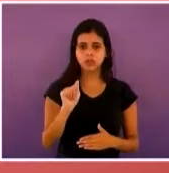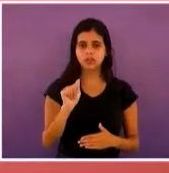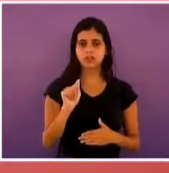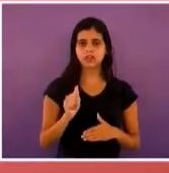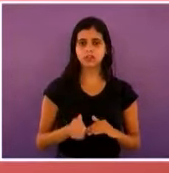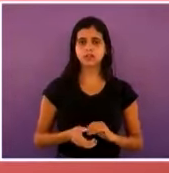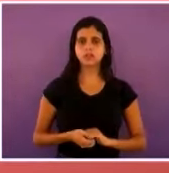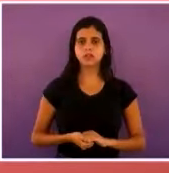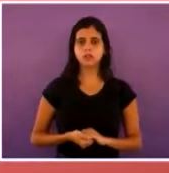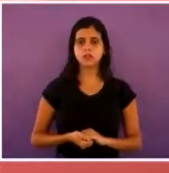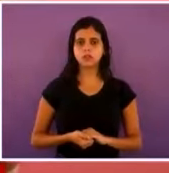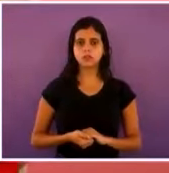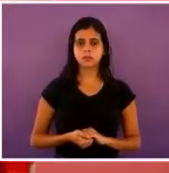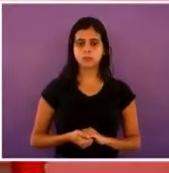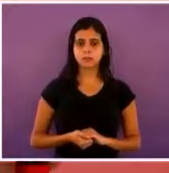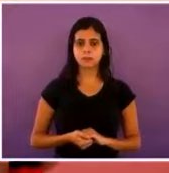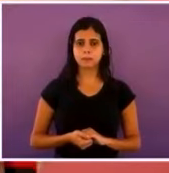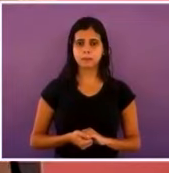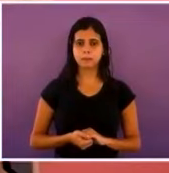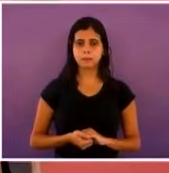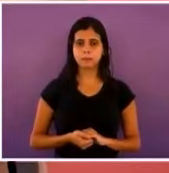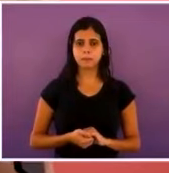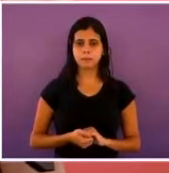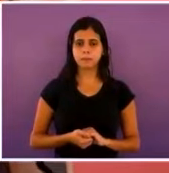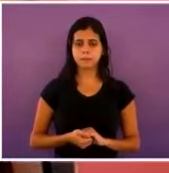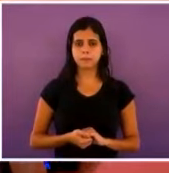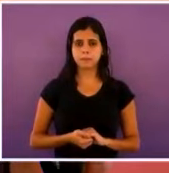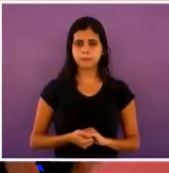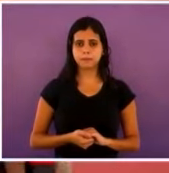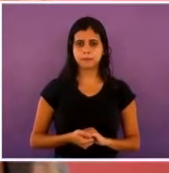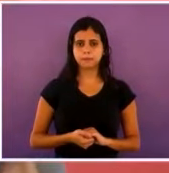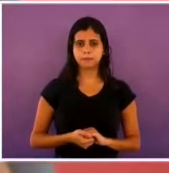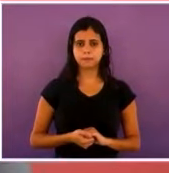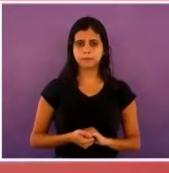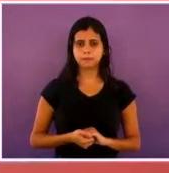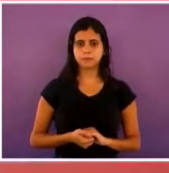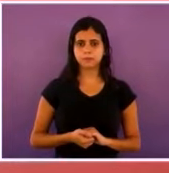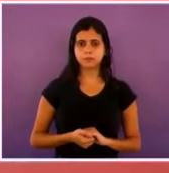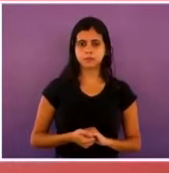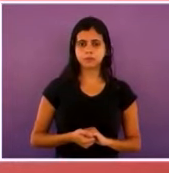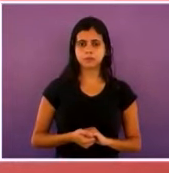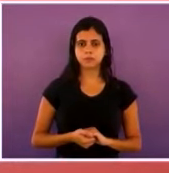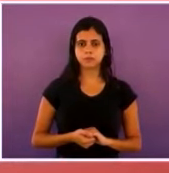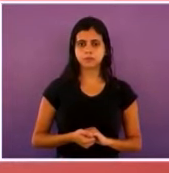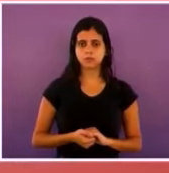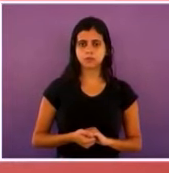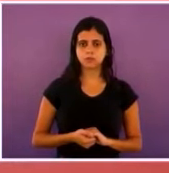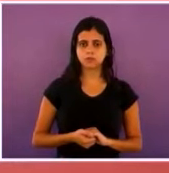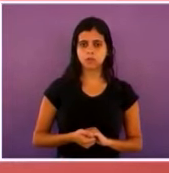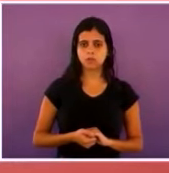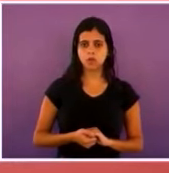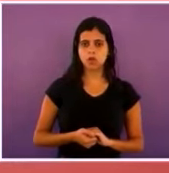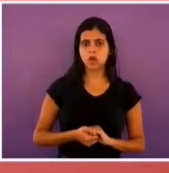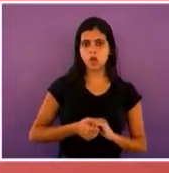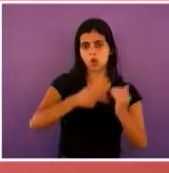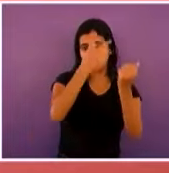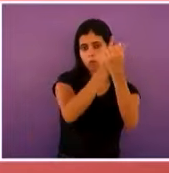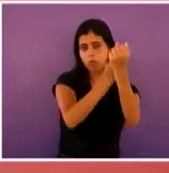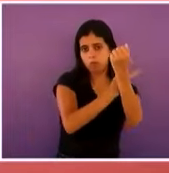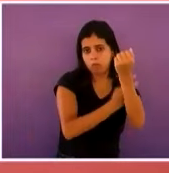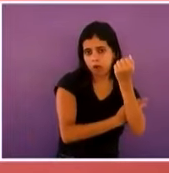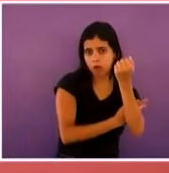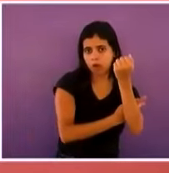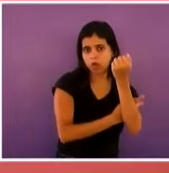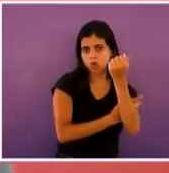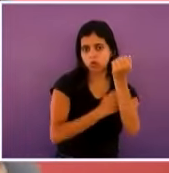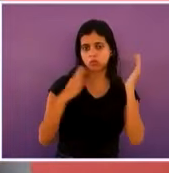religious order was to fight against the Reformation. O programa da sua ordem religiosa era lutar contra